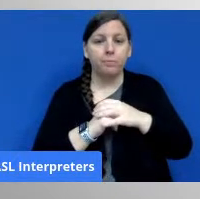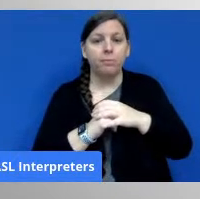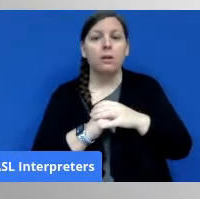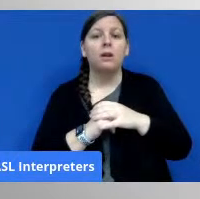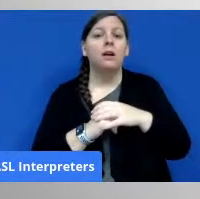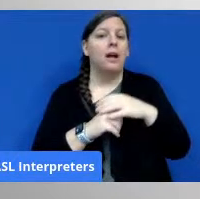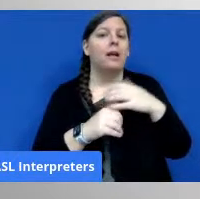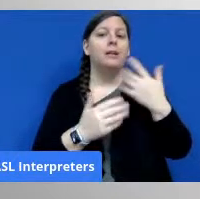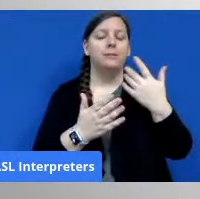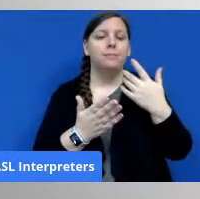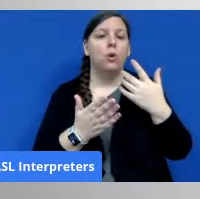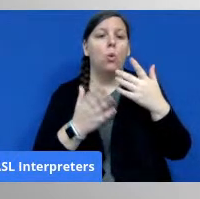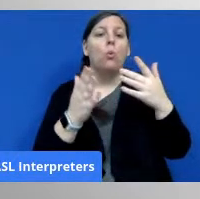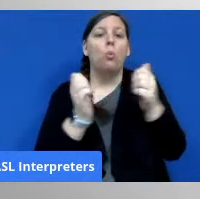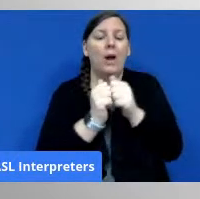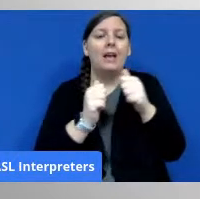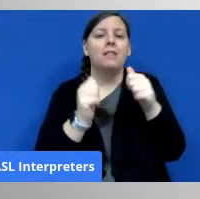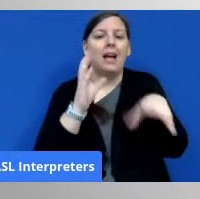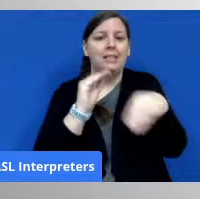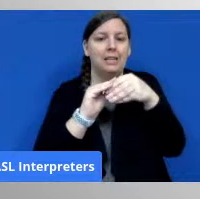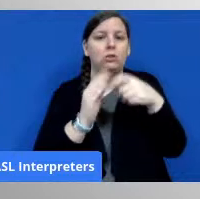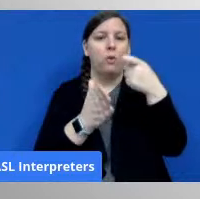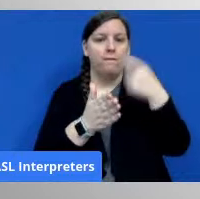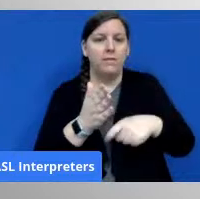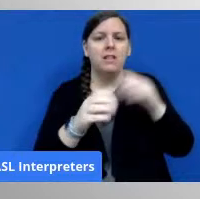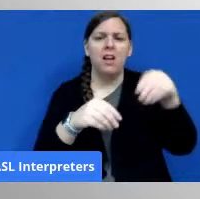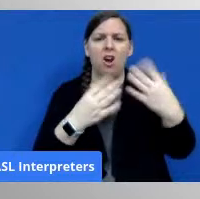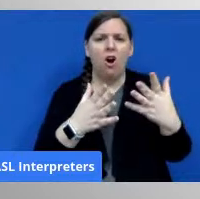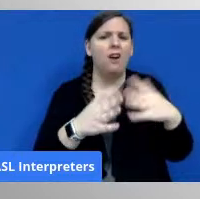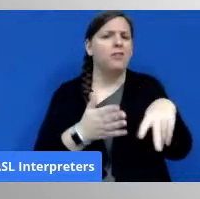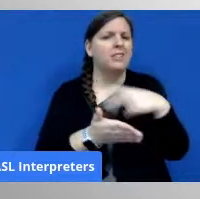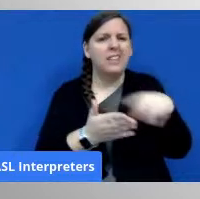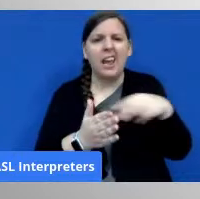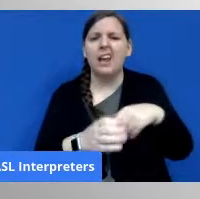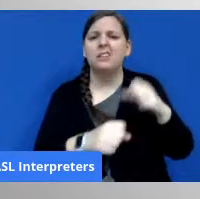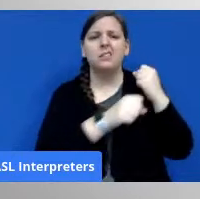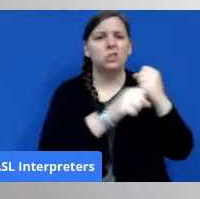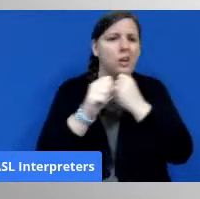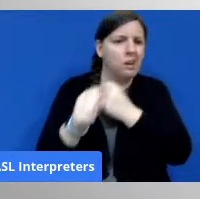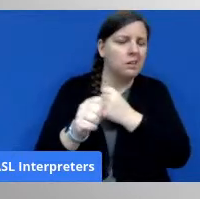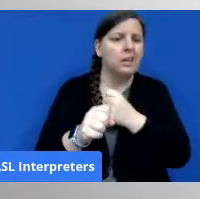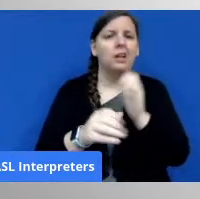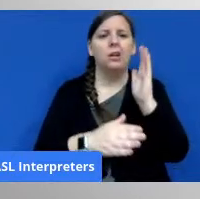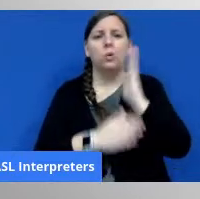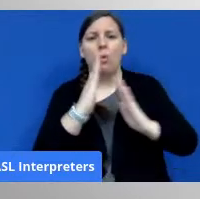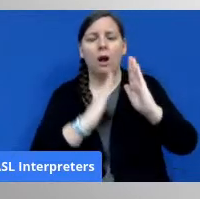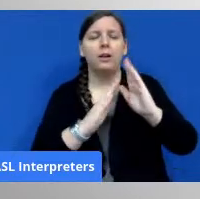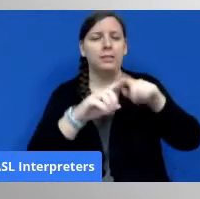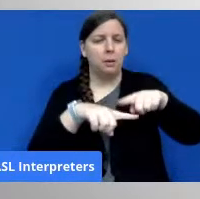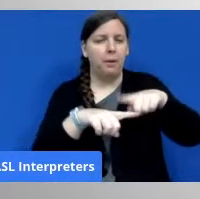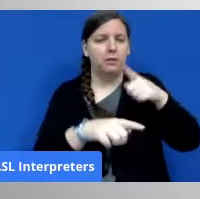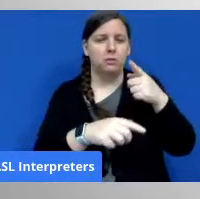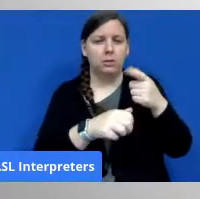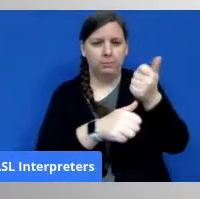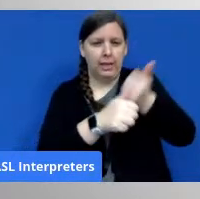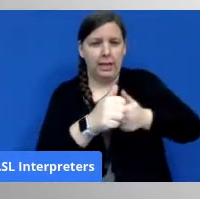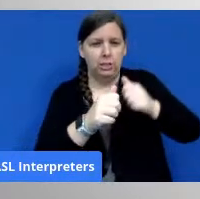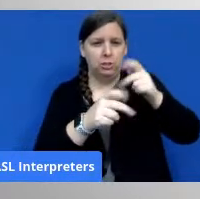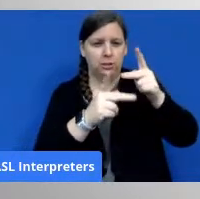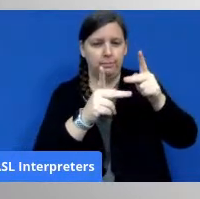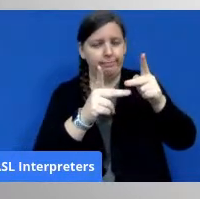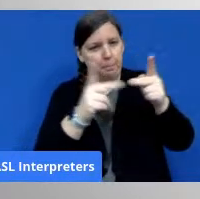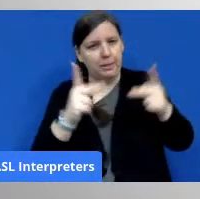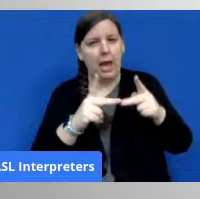that just depends upon the particular site. And on the right-hand side of this slide, you'll see